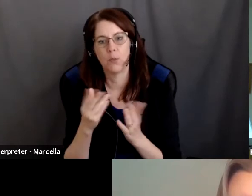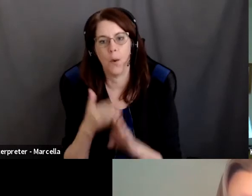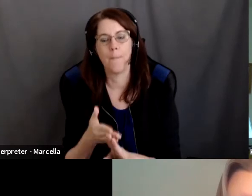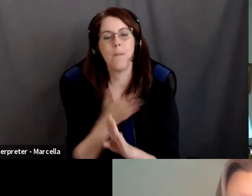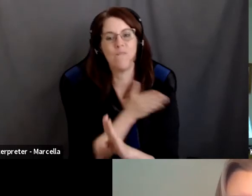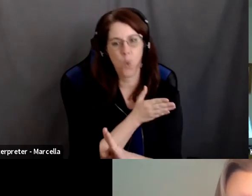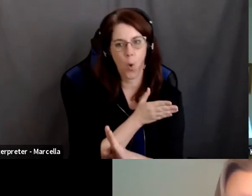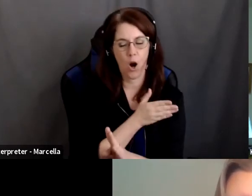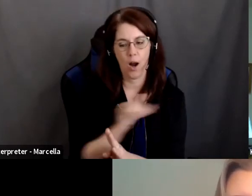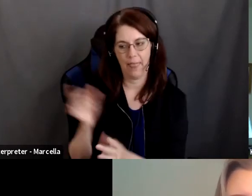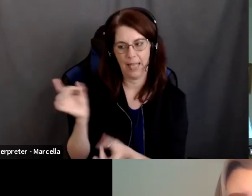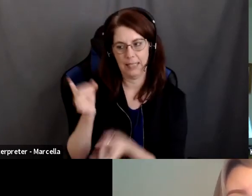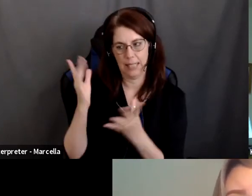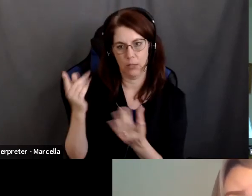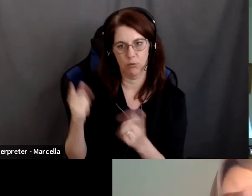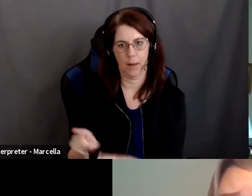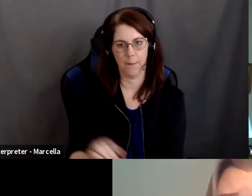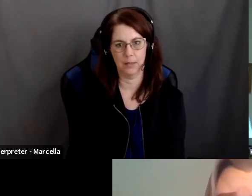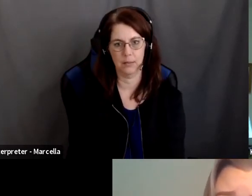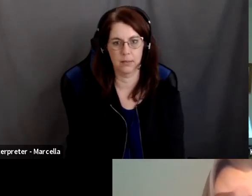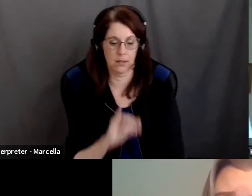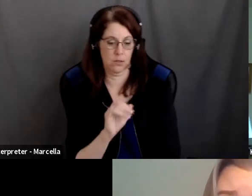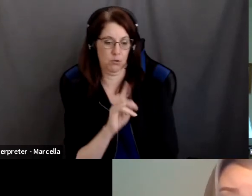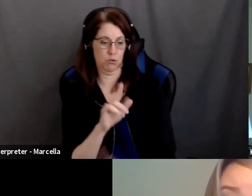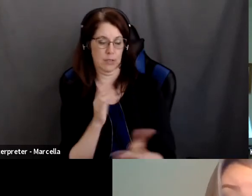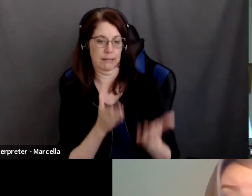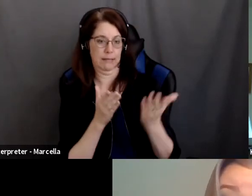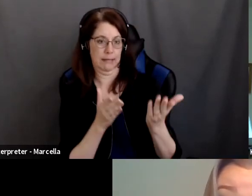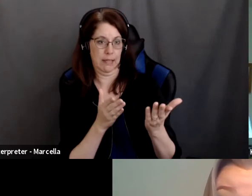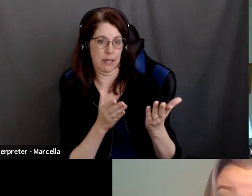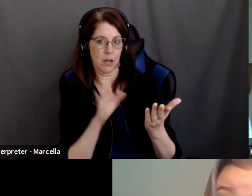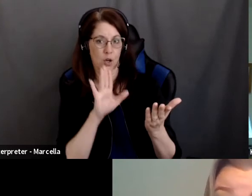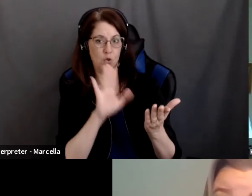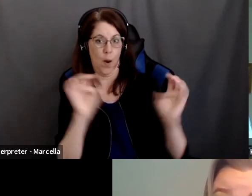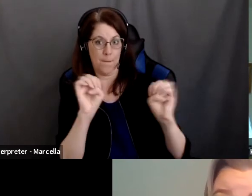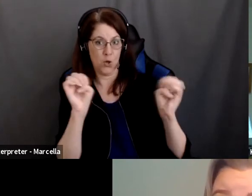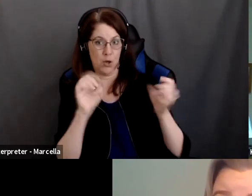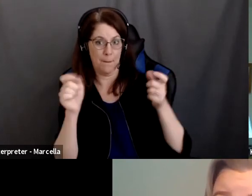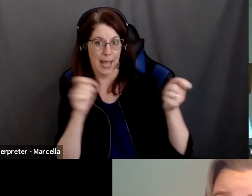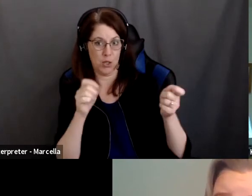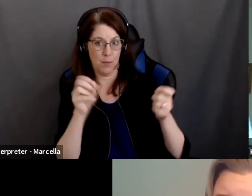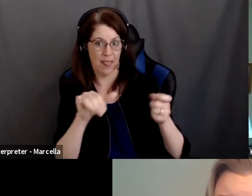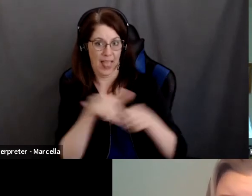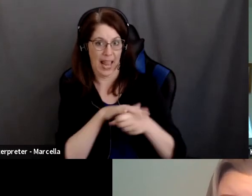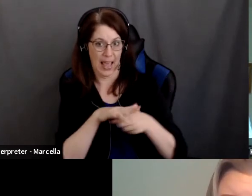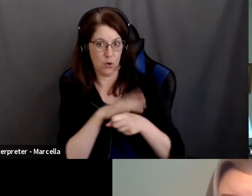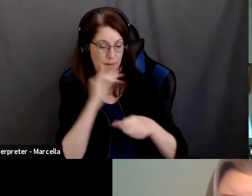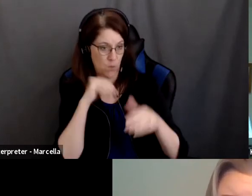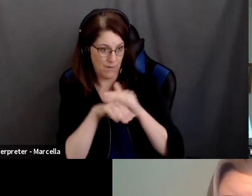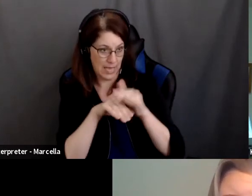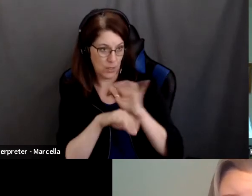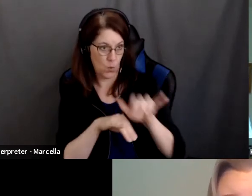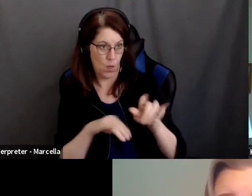before that disaster. I would suggest taking the situation directly to your emergency management in that area if you have access to